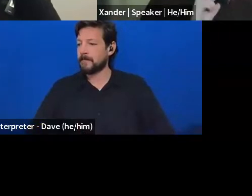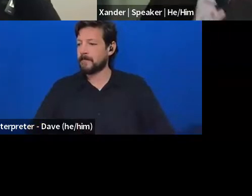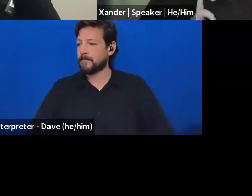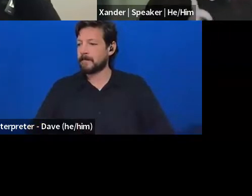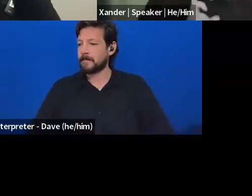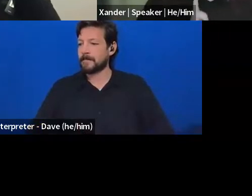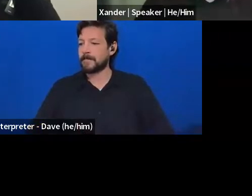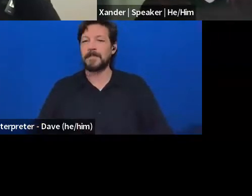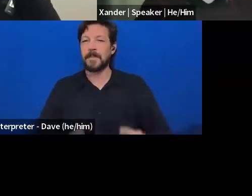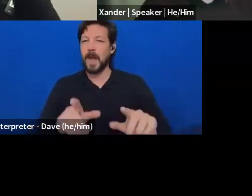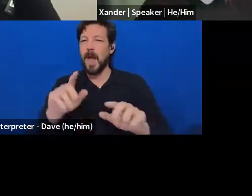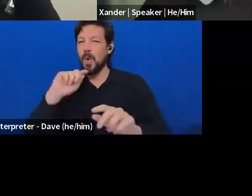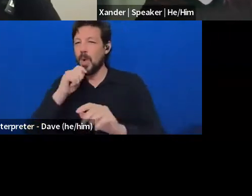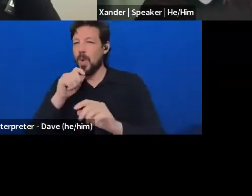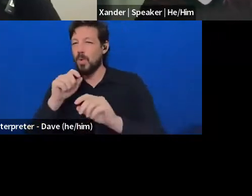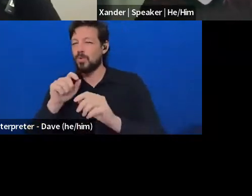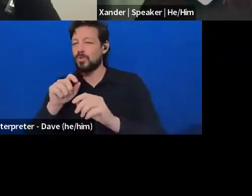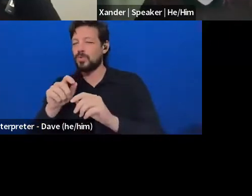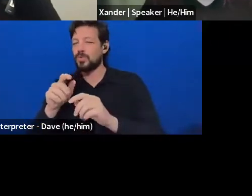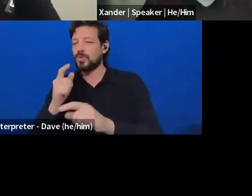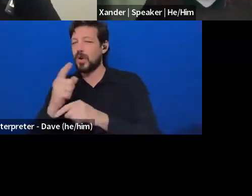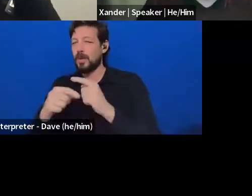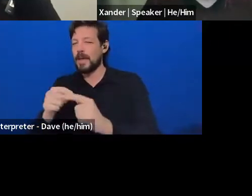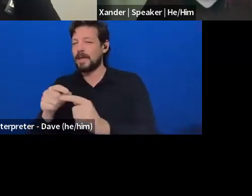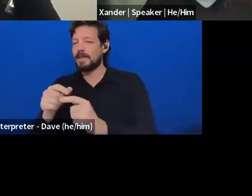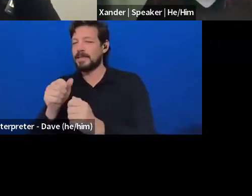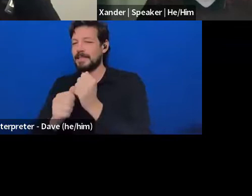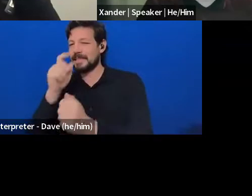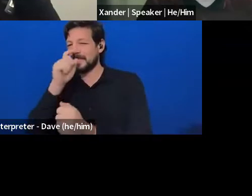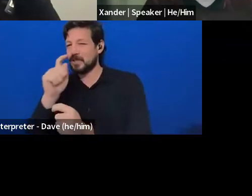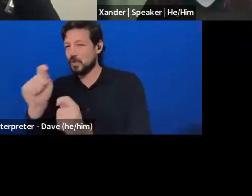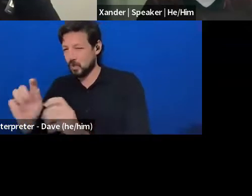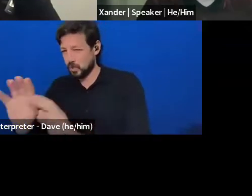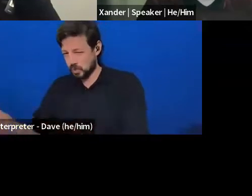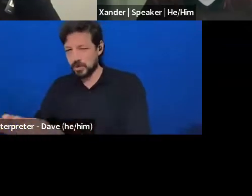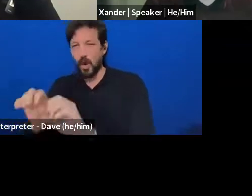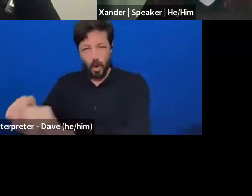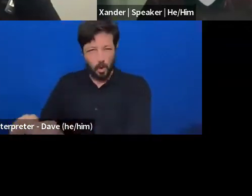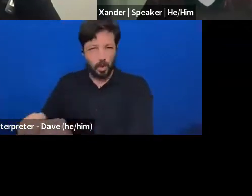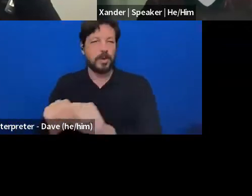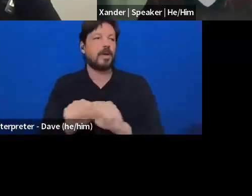I'll get to siblings later, but in terms of self-advocacy,